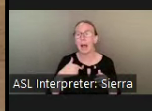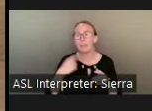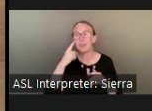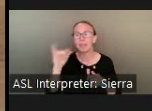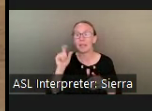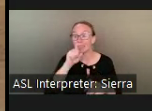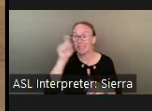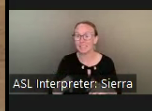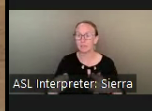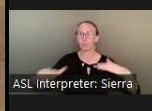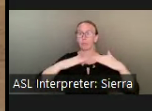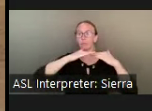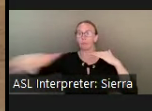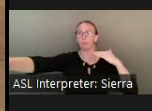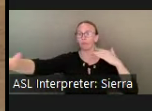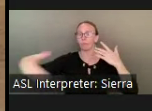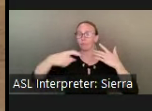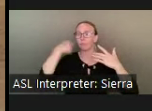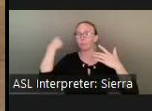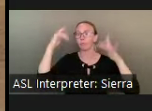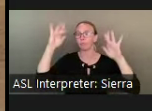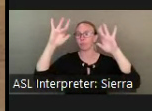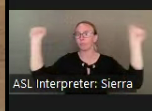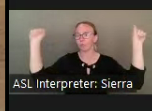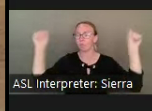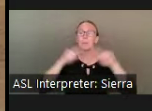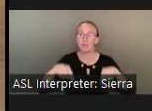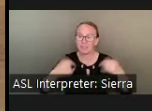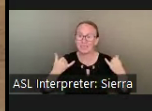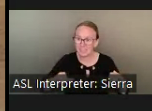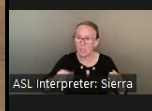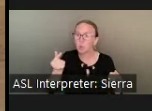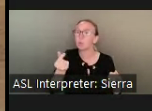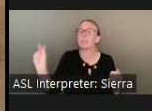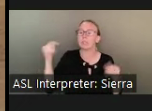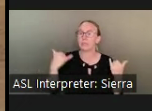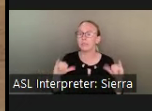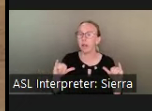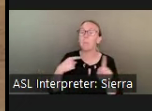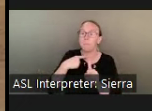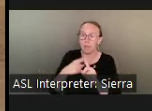Texas, which is very flat and like still very open sky, but this is still a very green area.